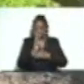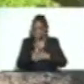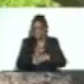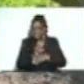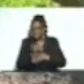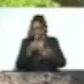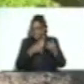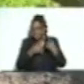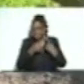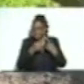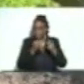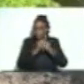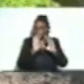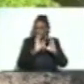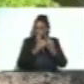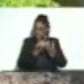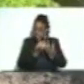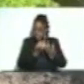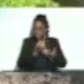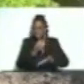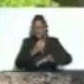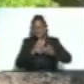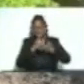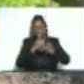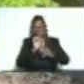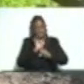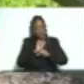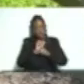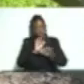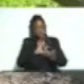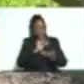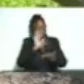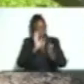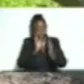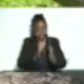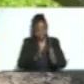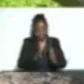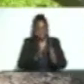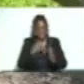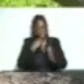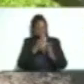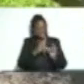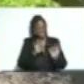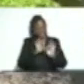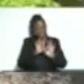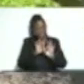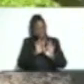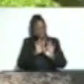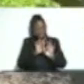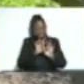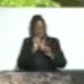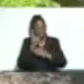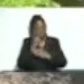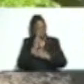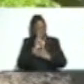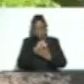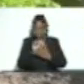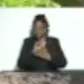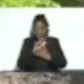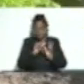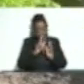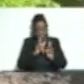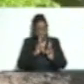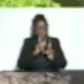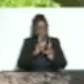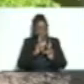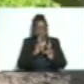come into the community and help out, especially working with the students. I think it's really important for, you know, for everybody to help cultivate